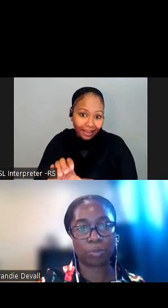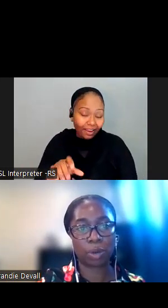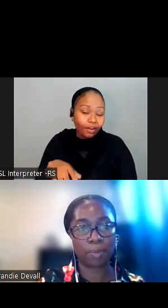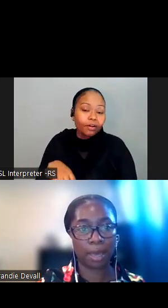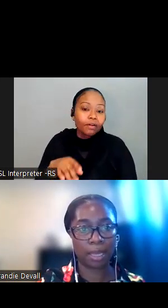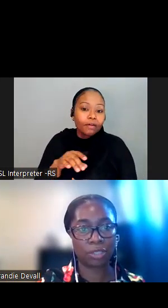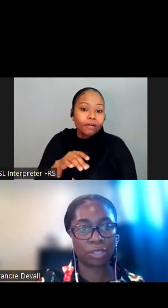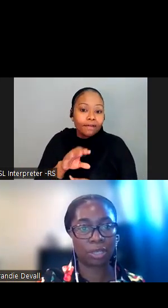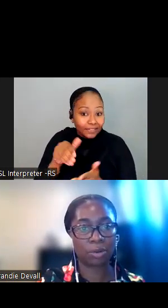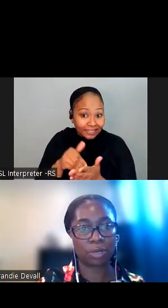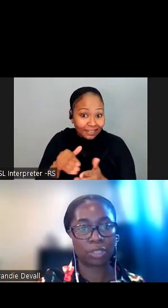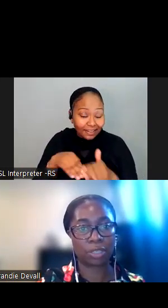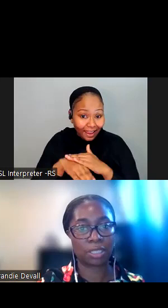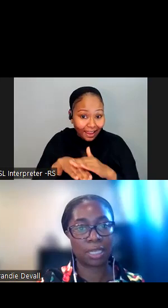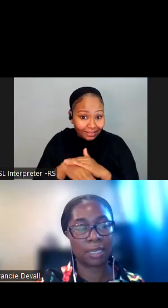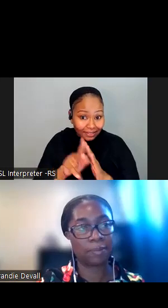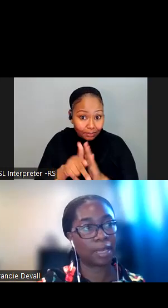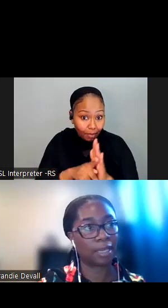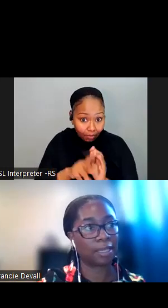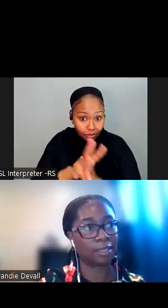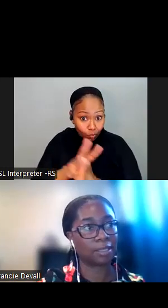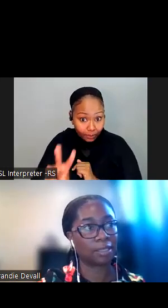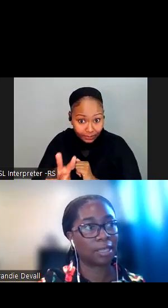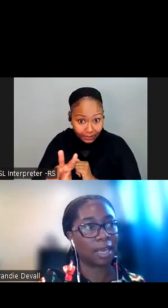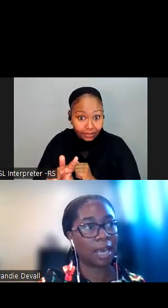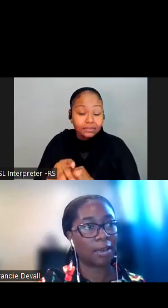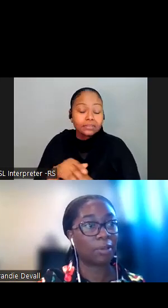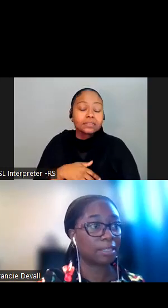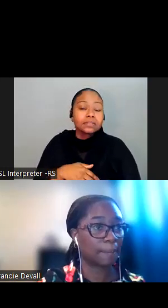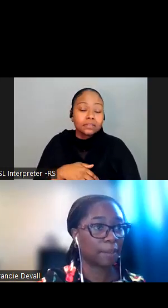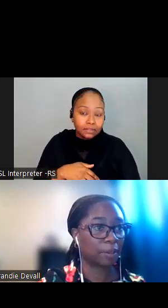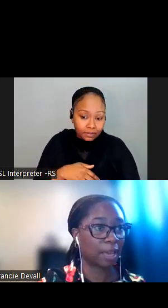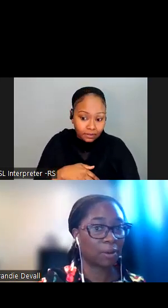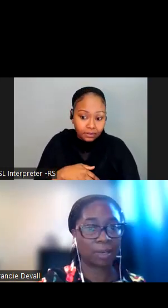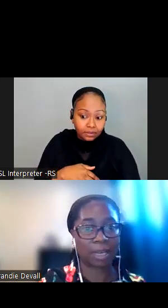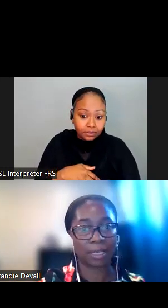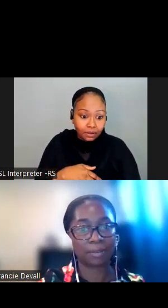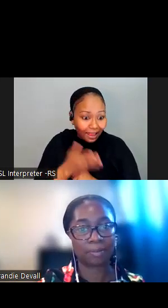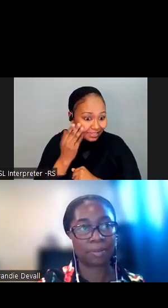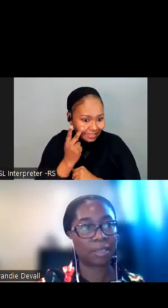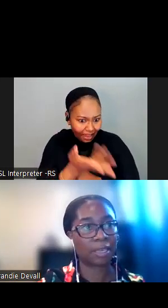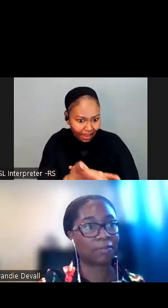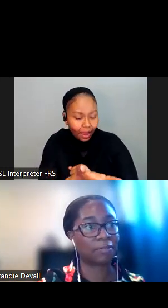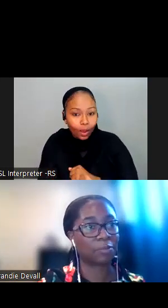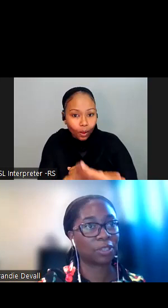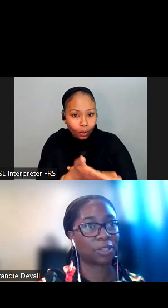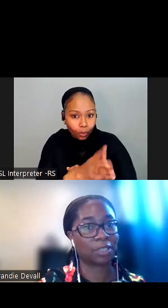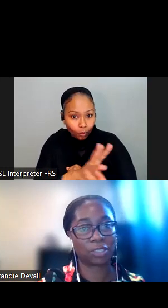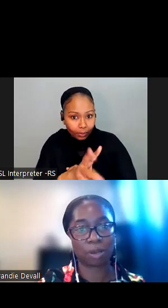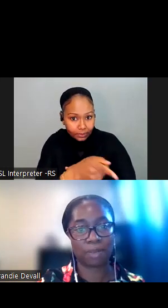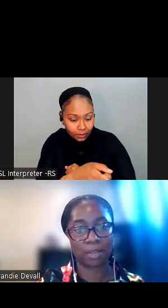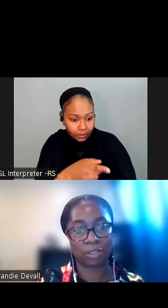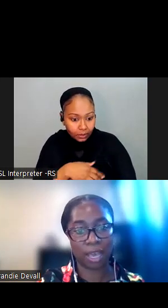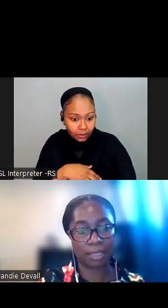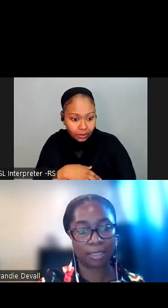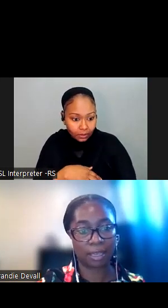Policy Workgroup webpage, which the team is, well, it's up there now, and I think if someone could